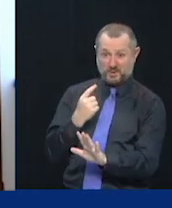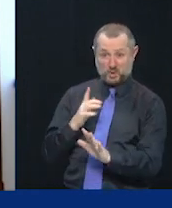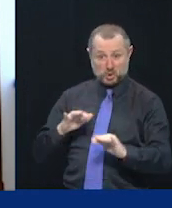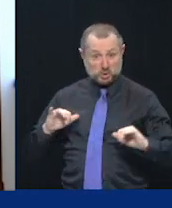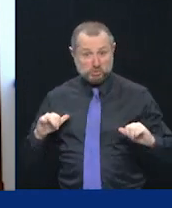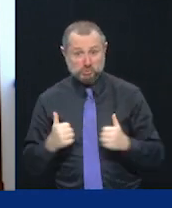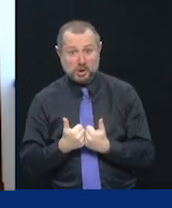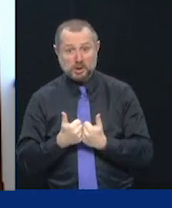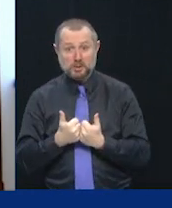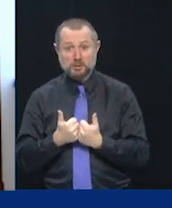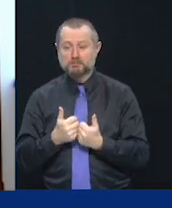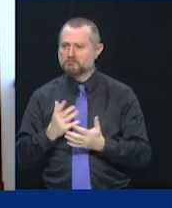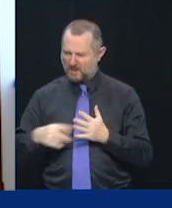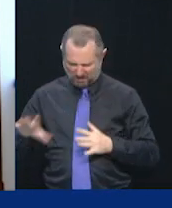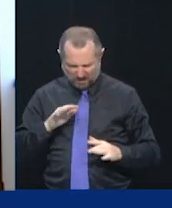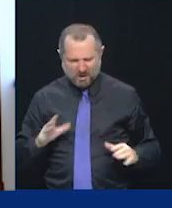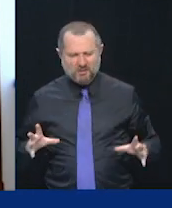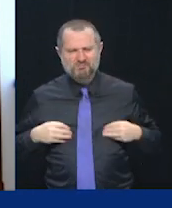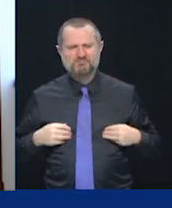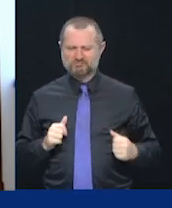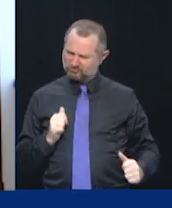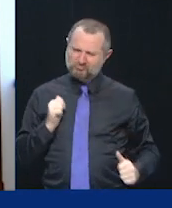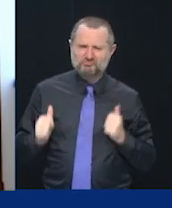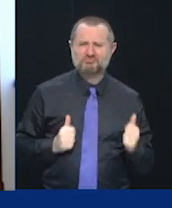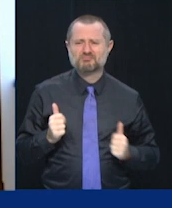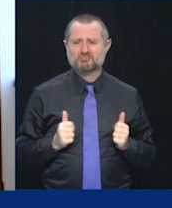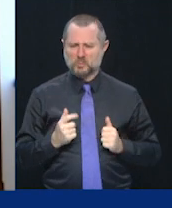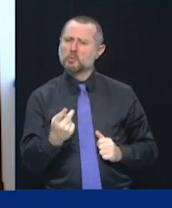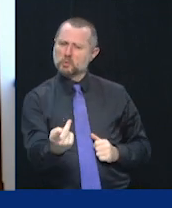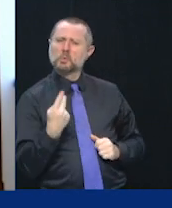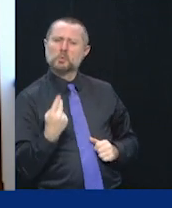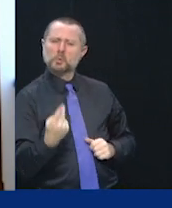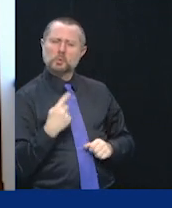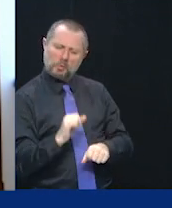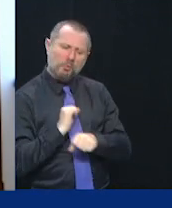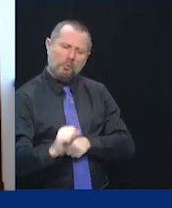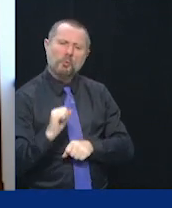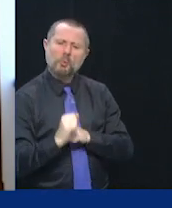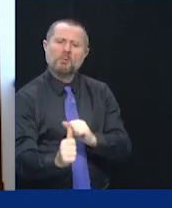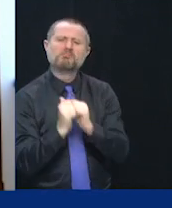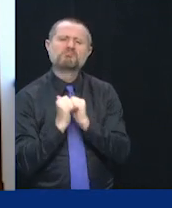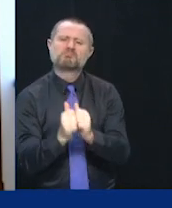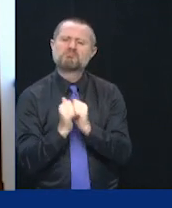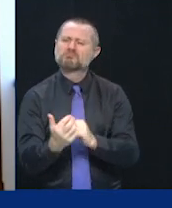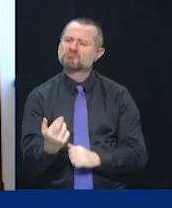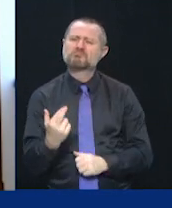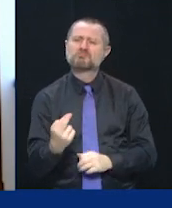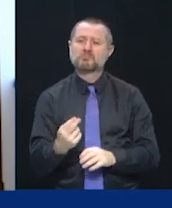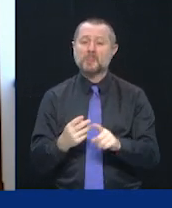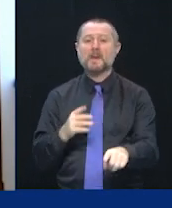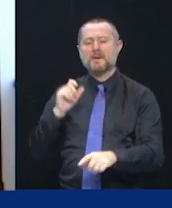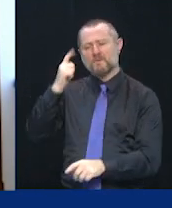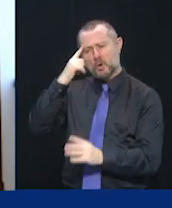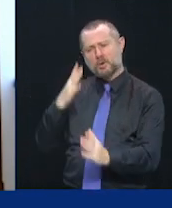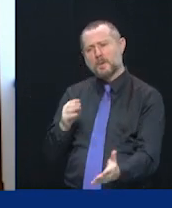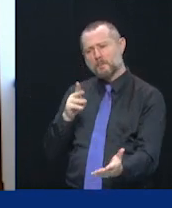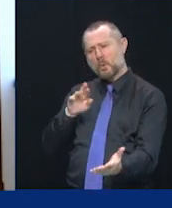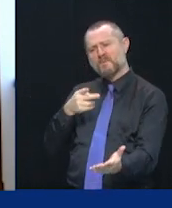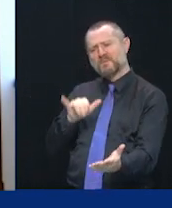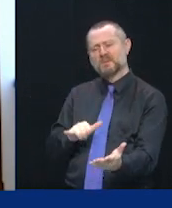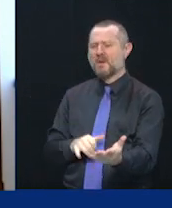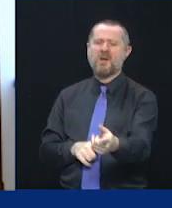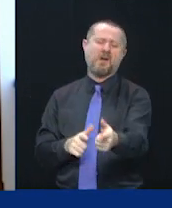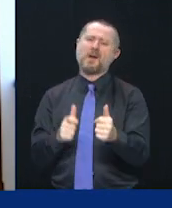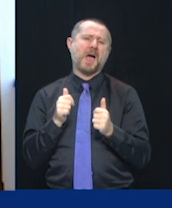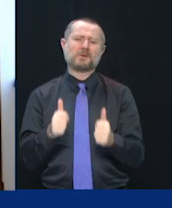And I got to be in the trenches with Governor Murphy, and I can tell you that this is the kind of person you want to be in the